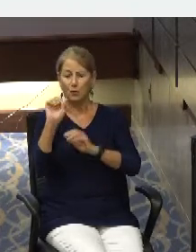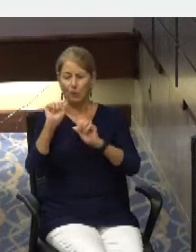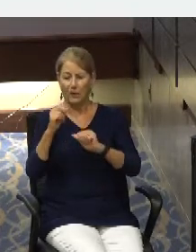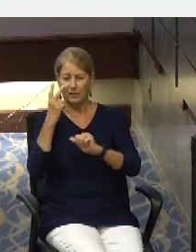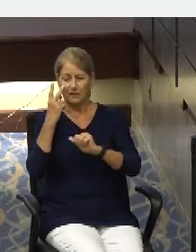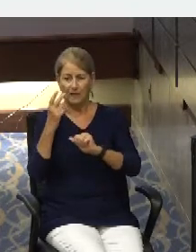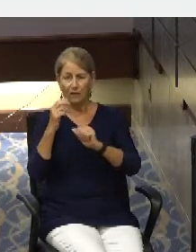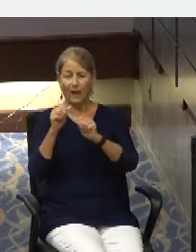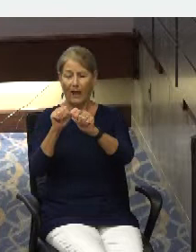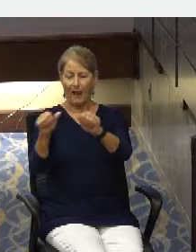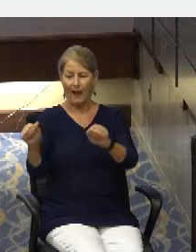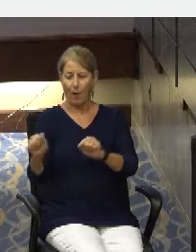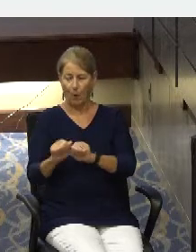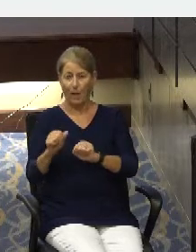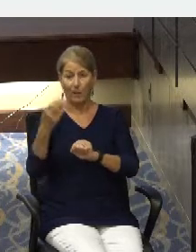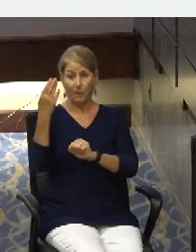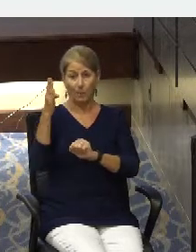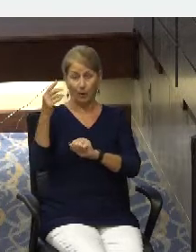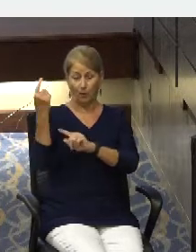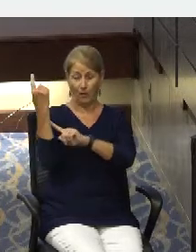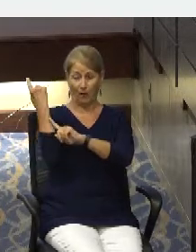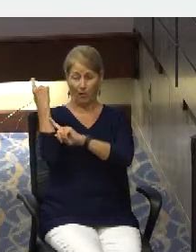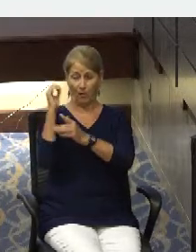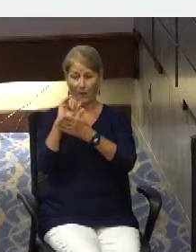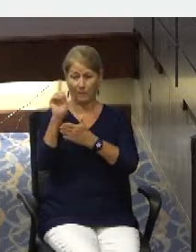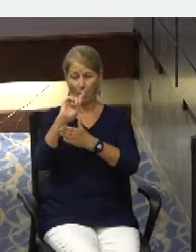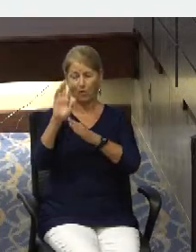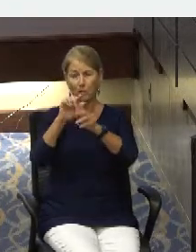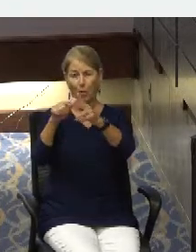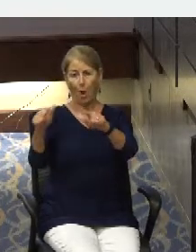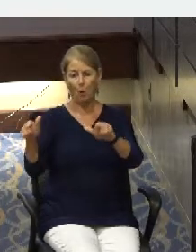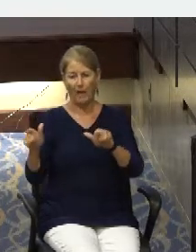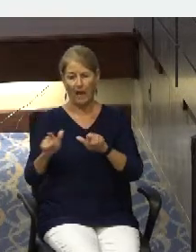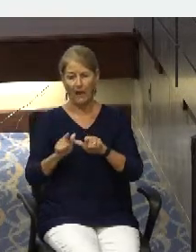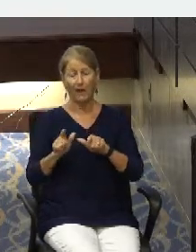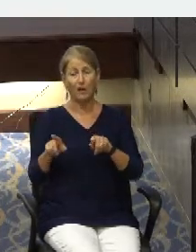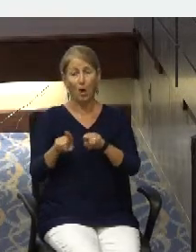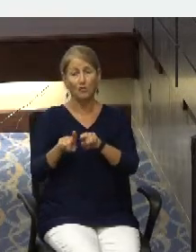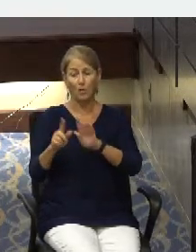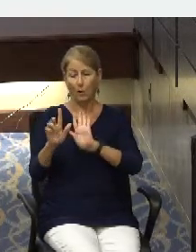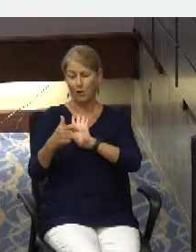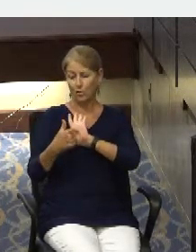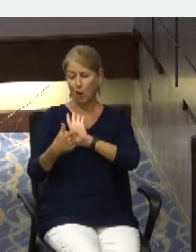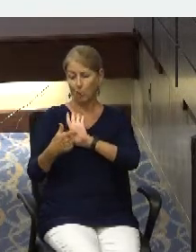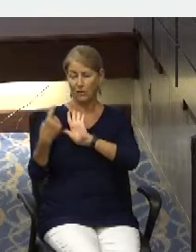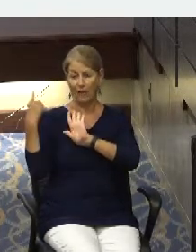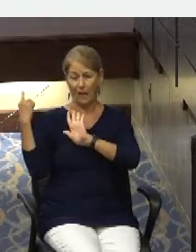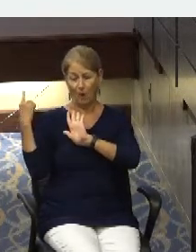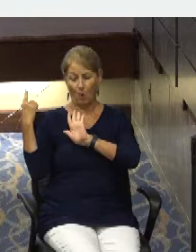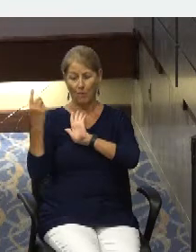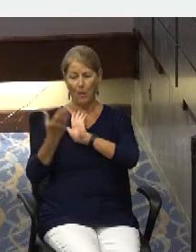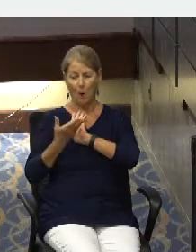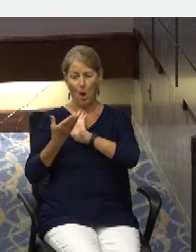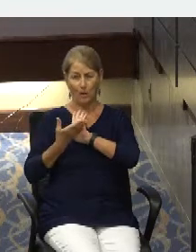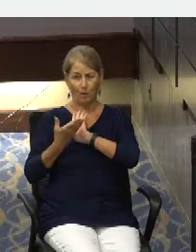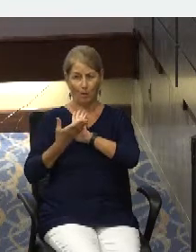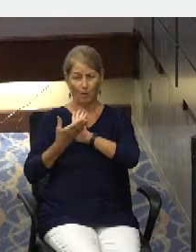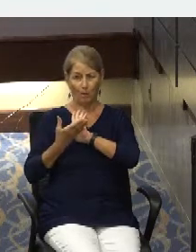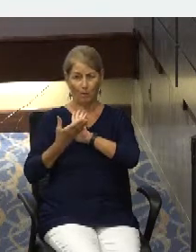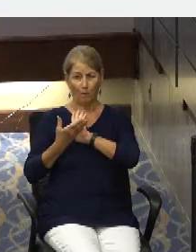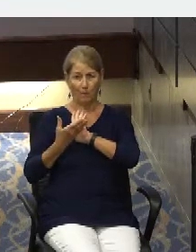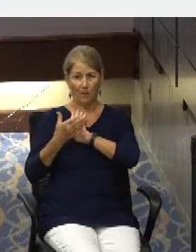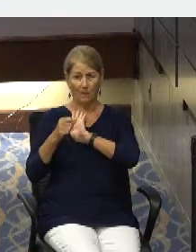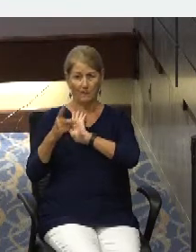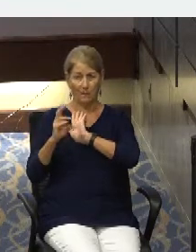section highlighted in blue. That's where this piece will be located, and it's also indicated there on the bottom of the slide